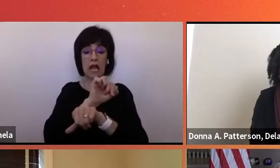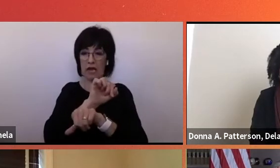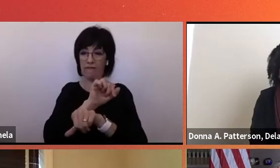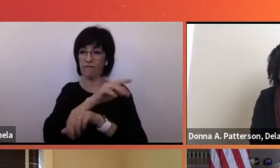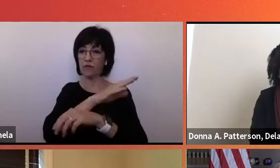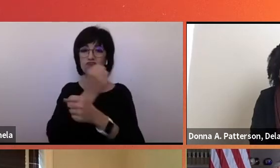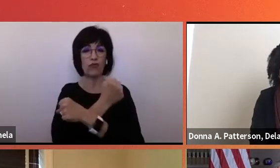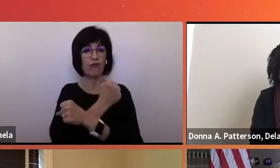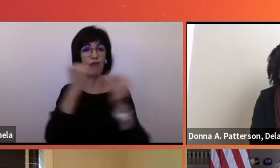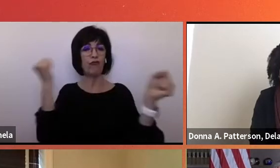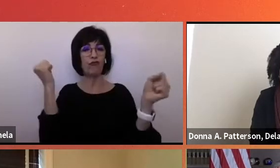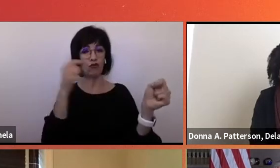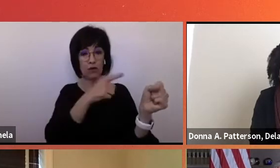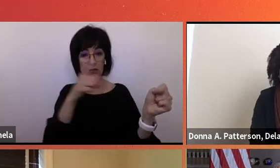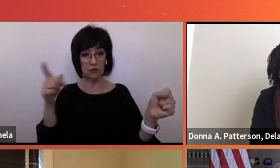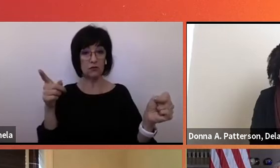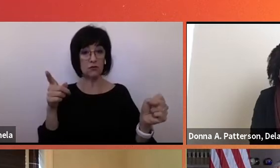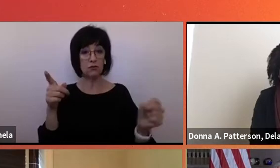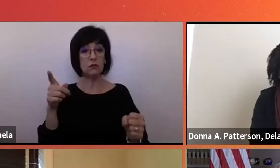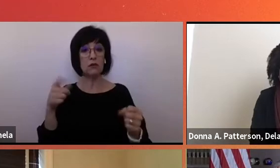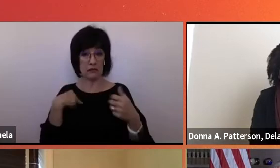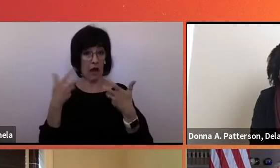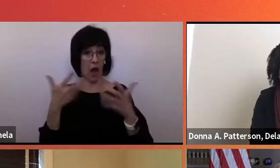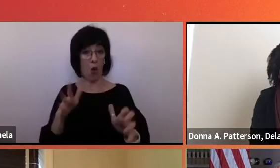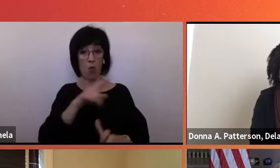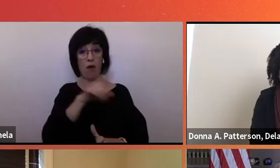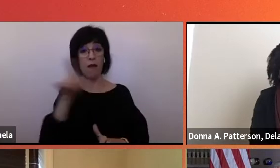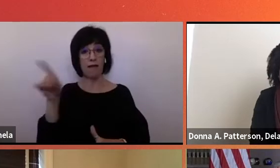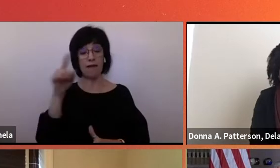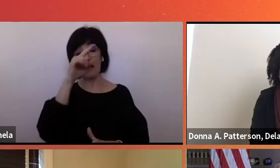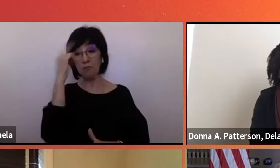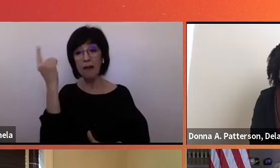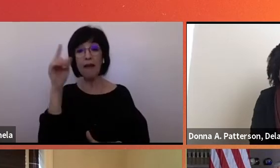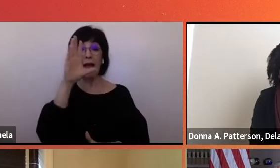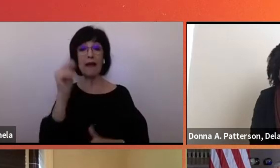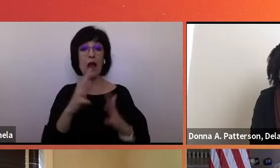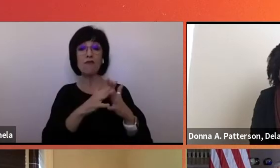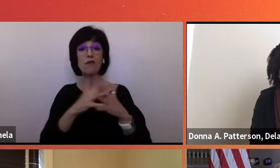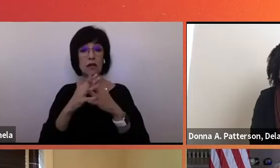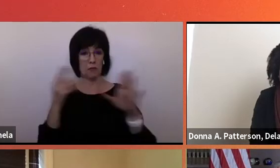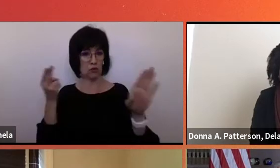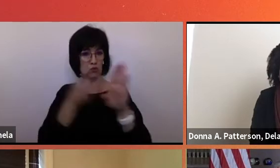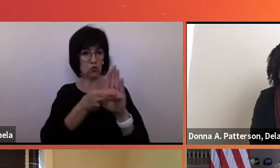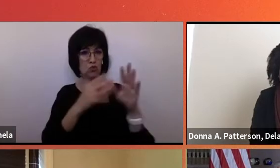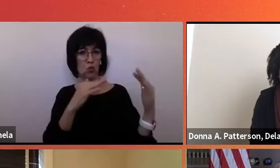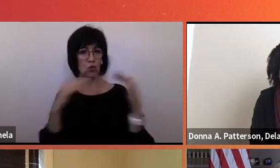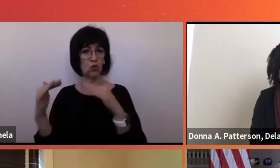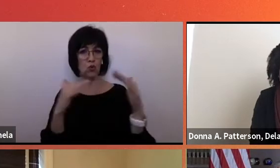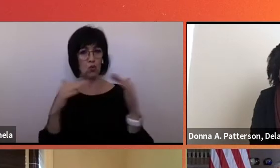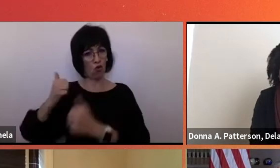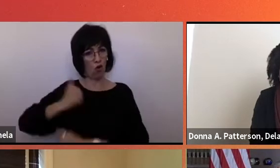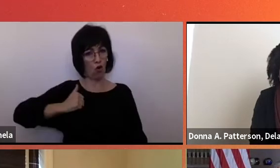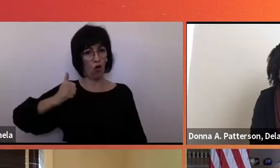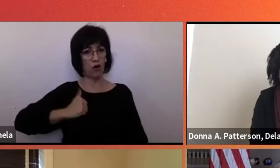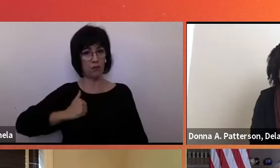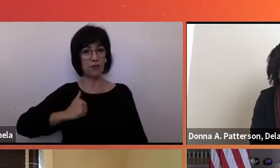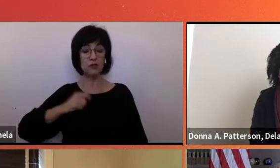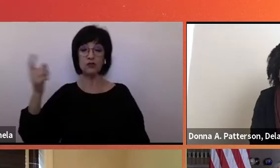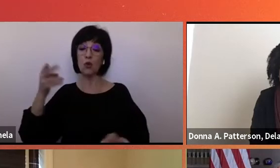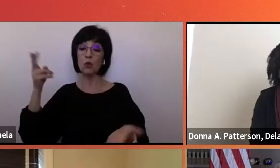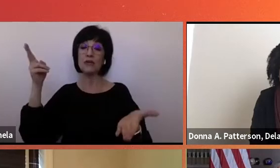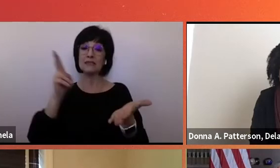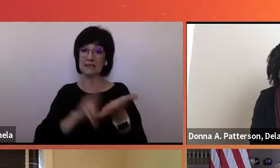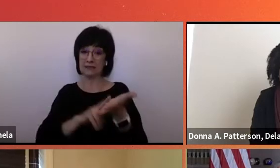free blacks and slaves get into the war and fight for the Union Army. So he signed the Emancipation Proclamation, which was an executive